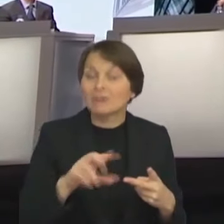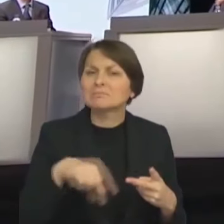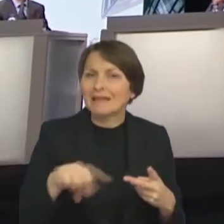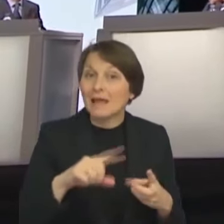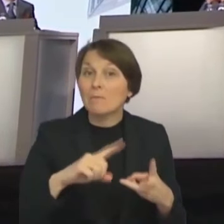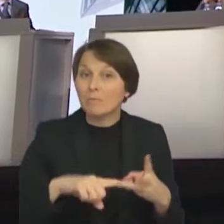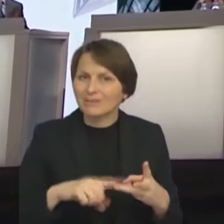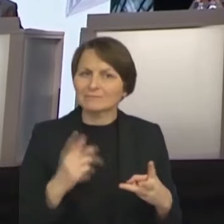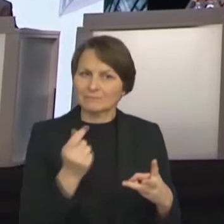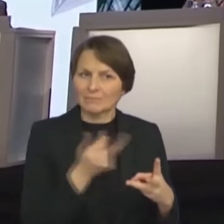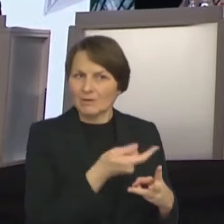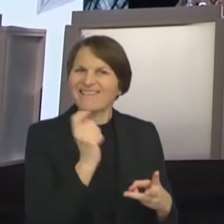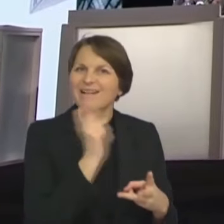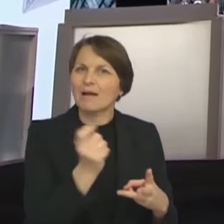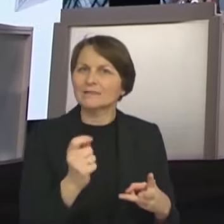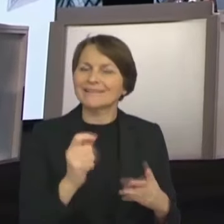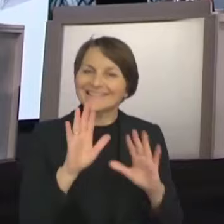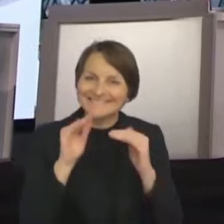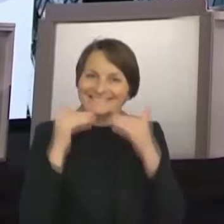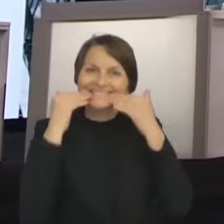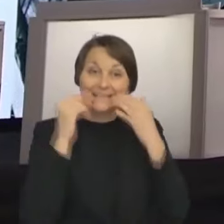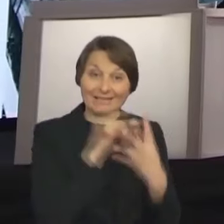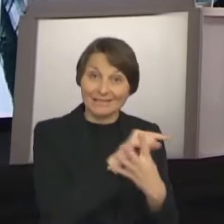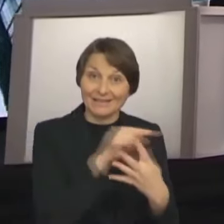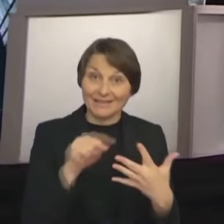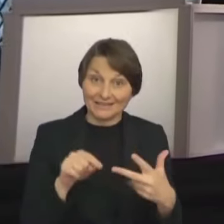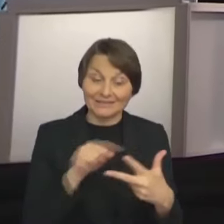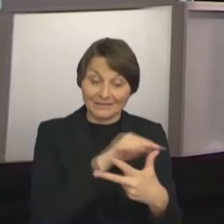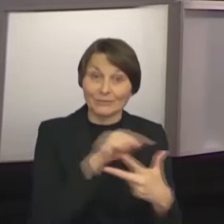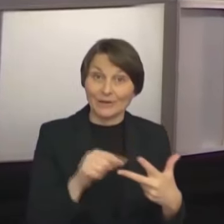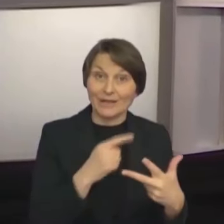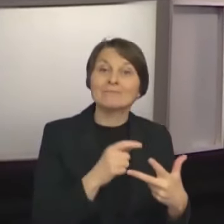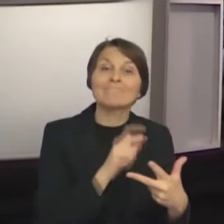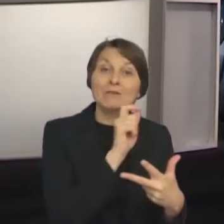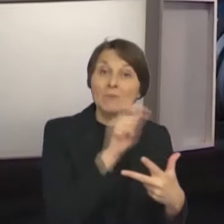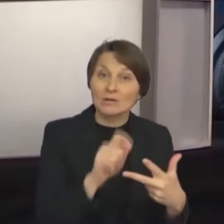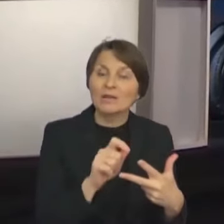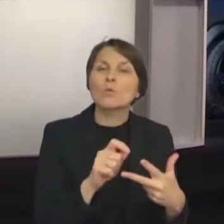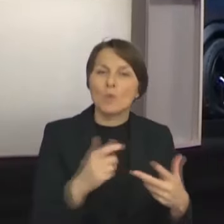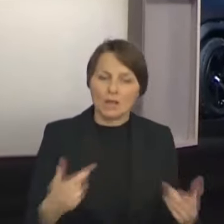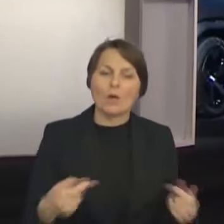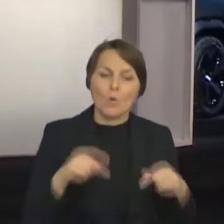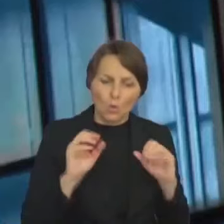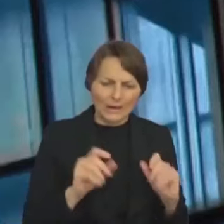maintained. The achievement of these three qualitative criteria will contribute directly to the group's performance.